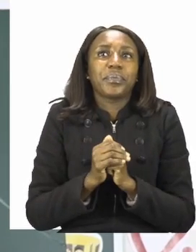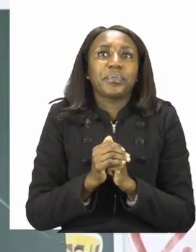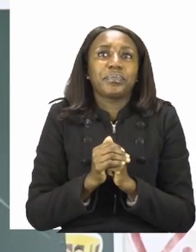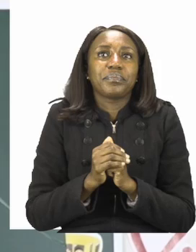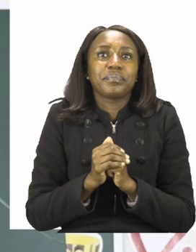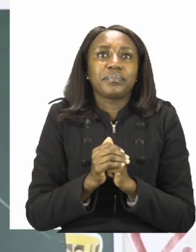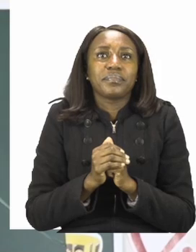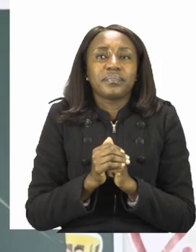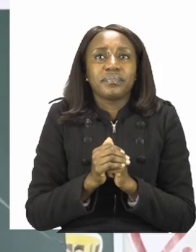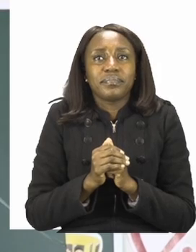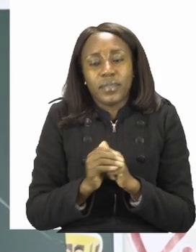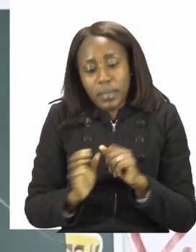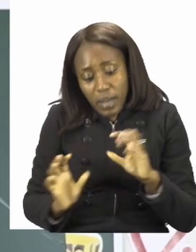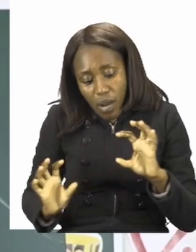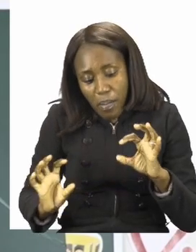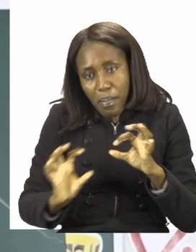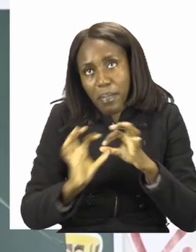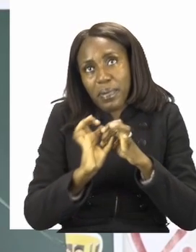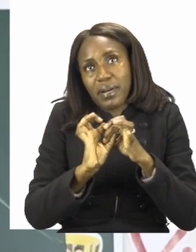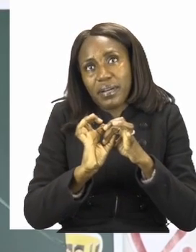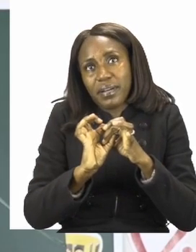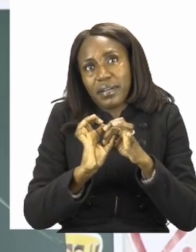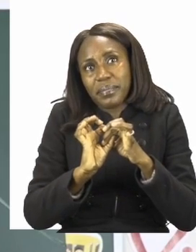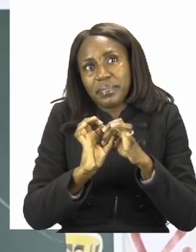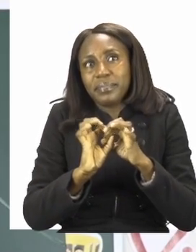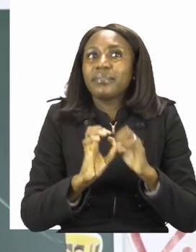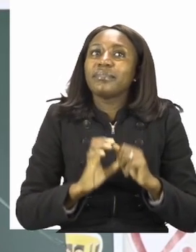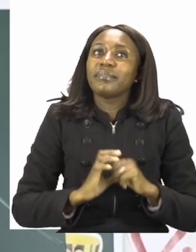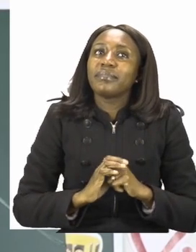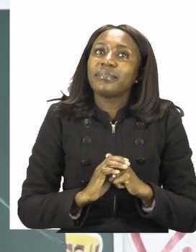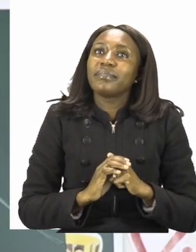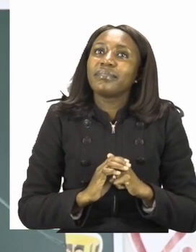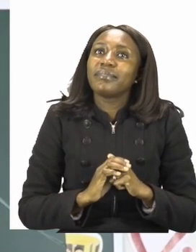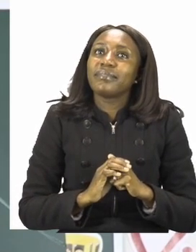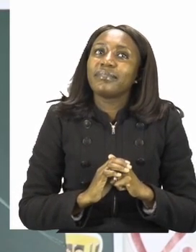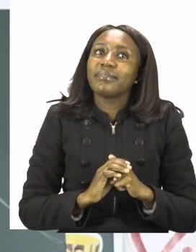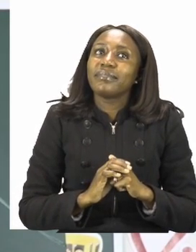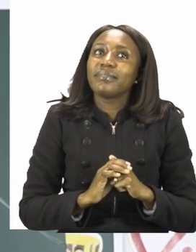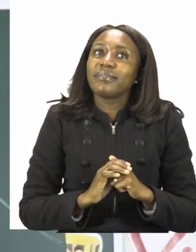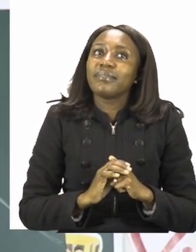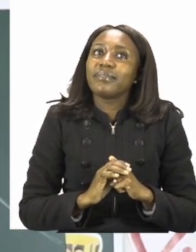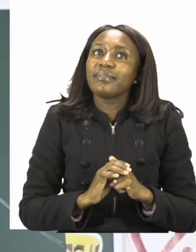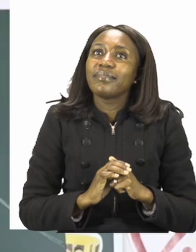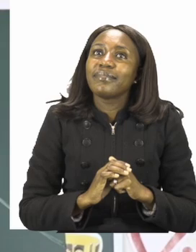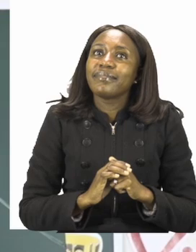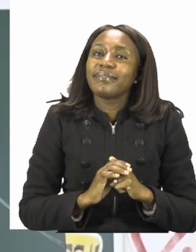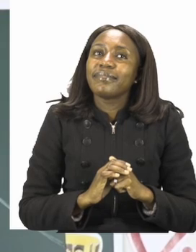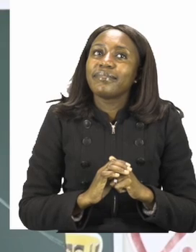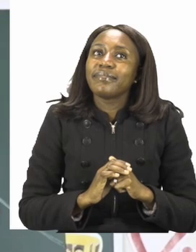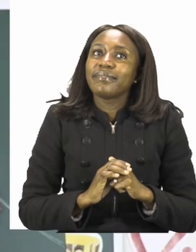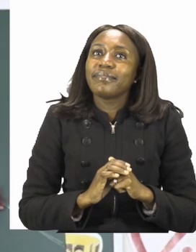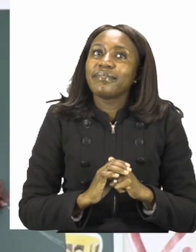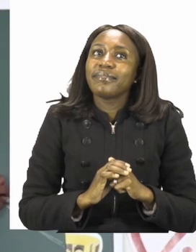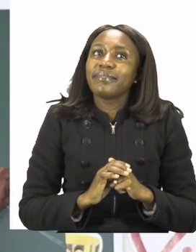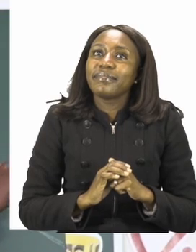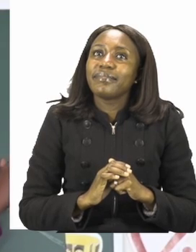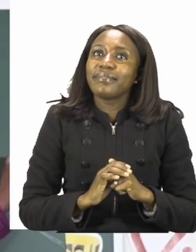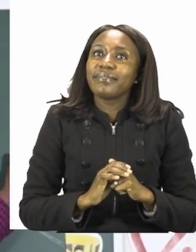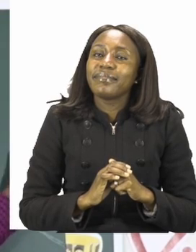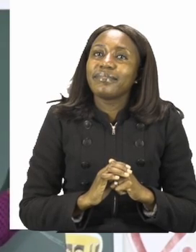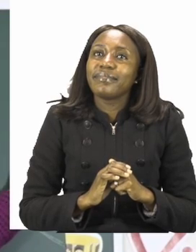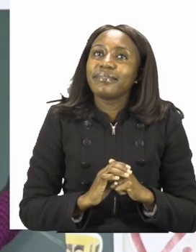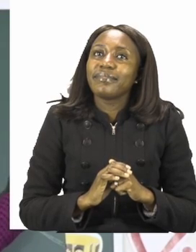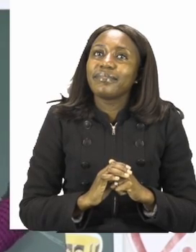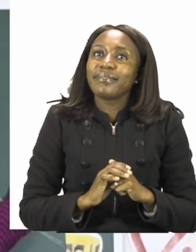line. I'm going to start here and connect it with a straight line so that I know that the